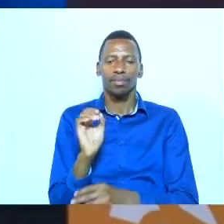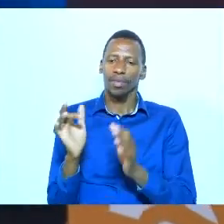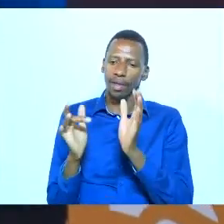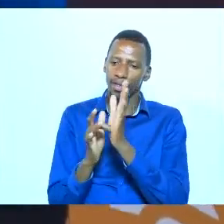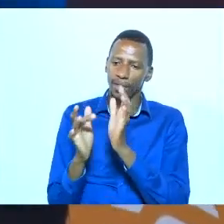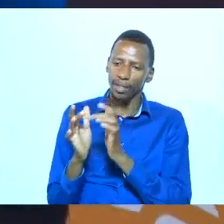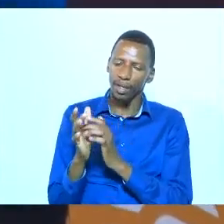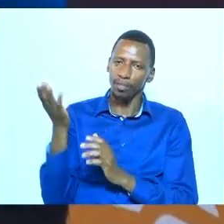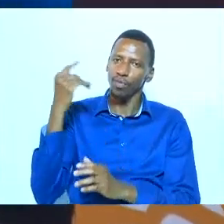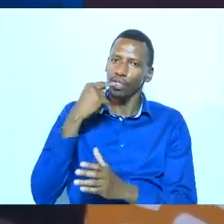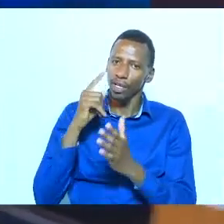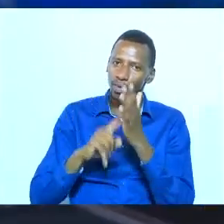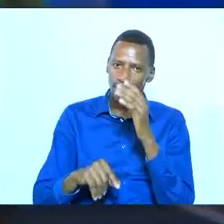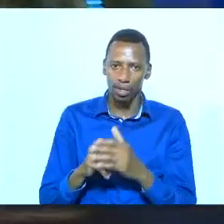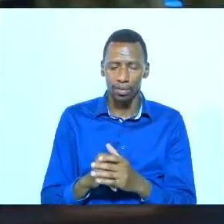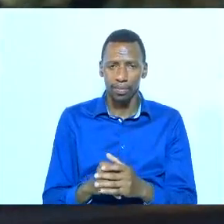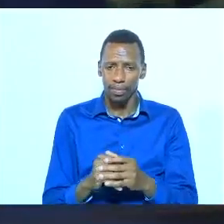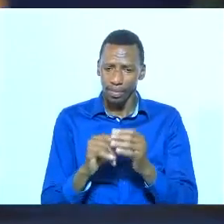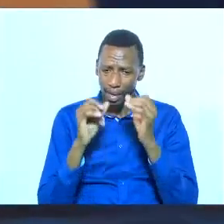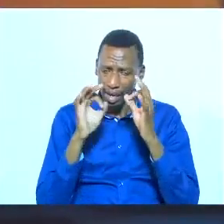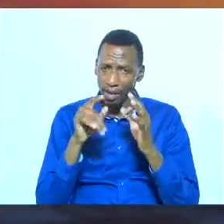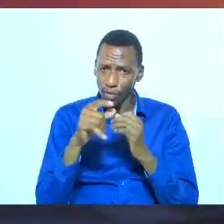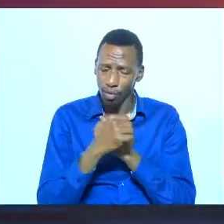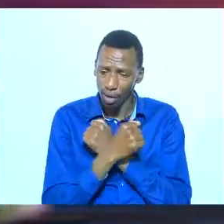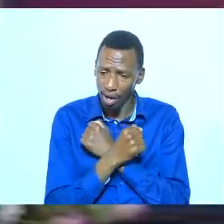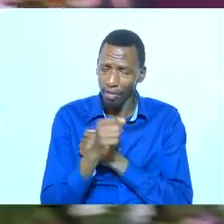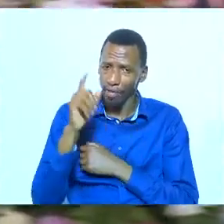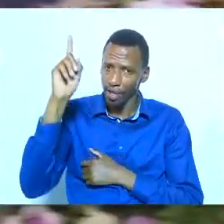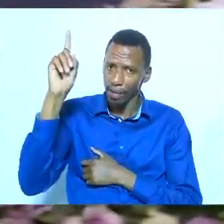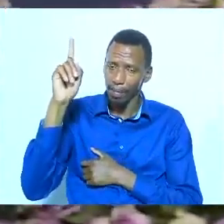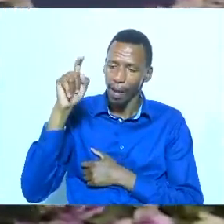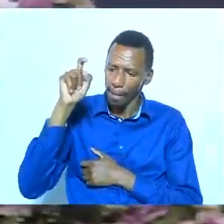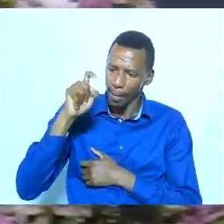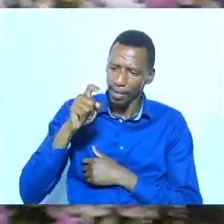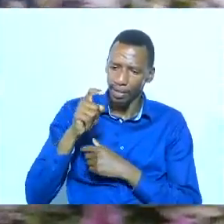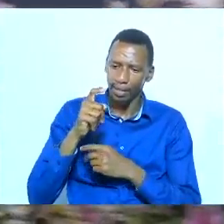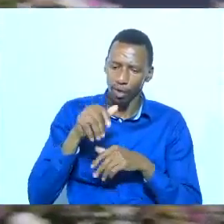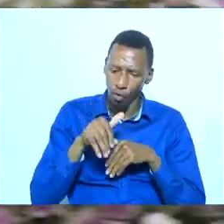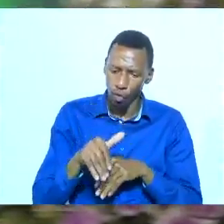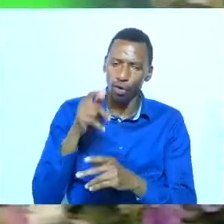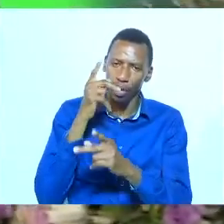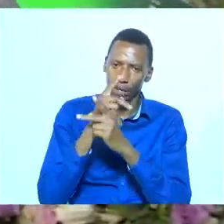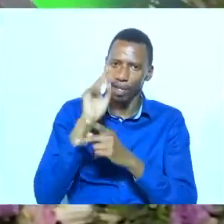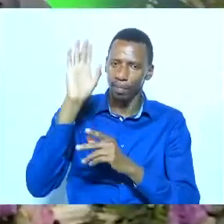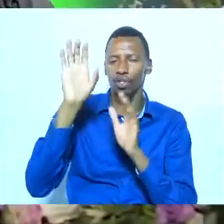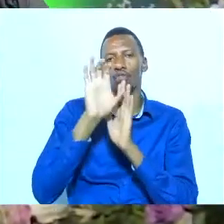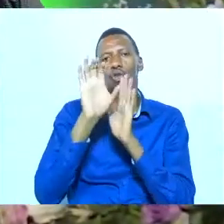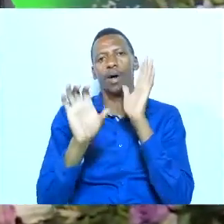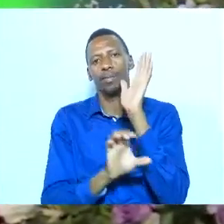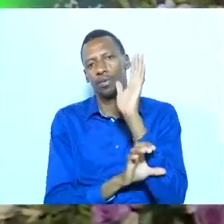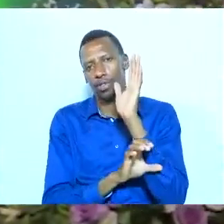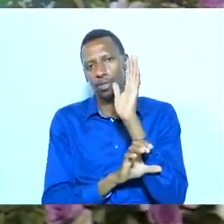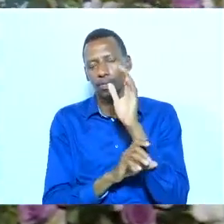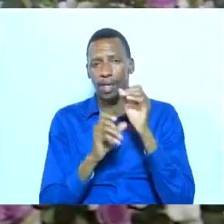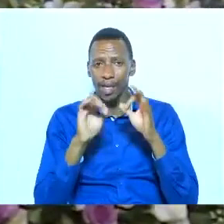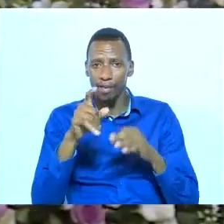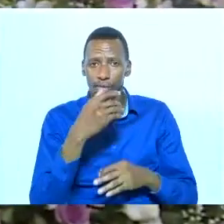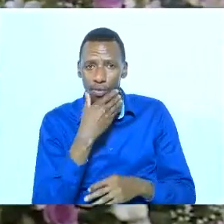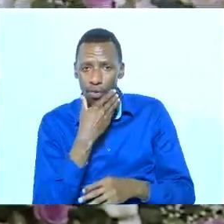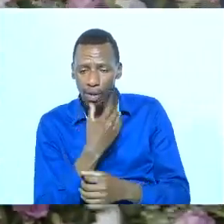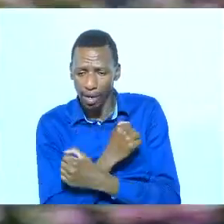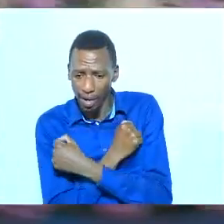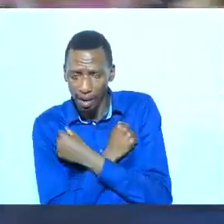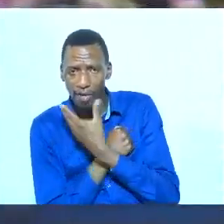Jesus said, if you love me, you will keep my commandment. If you love a man